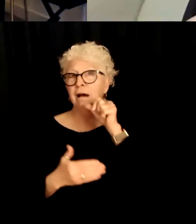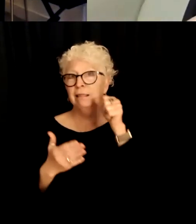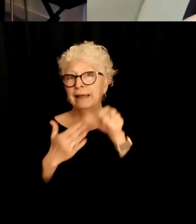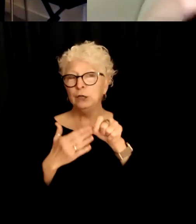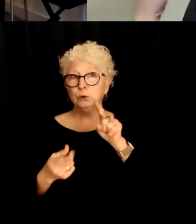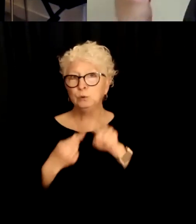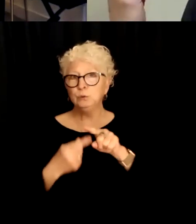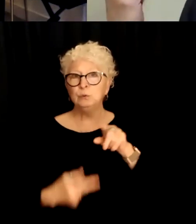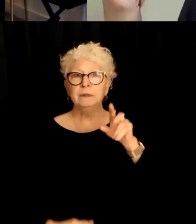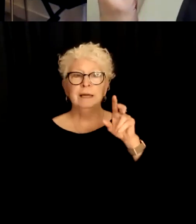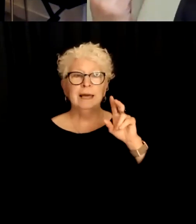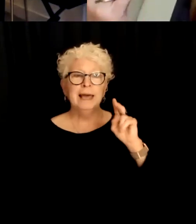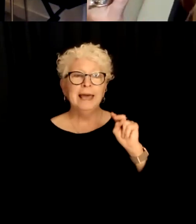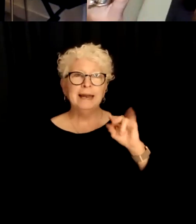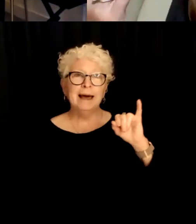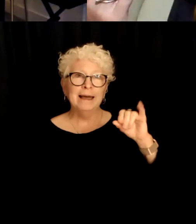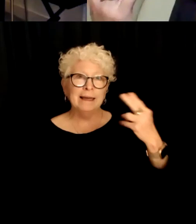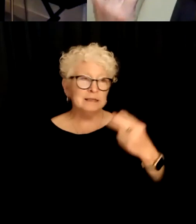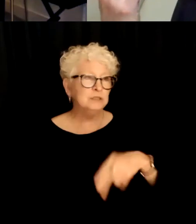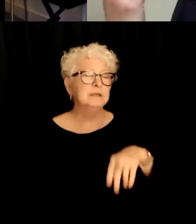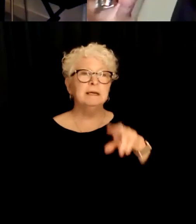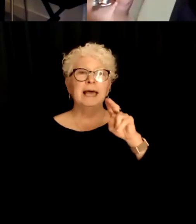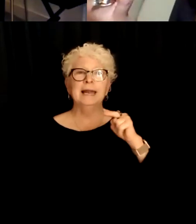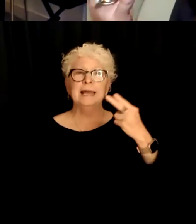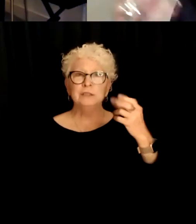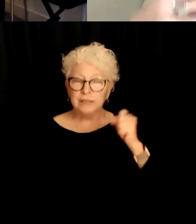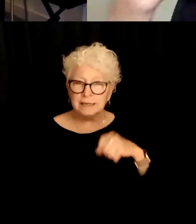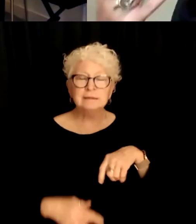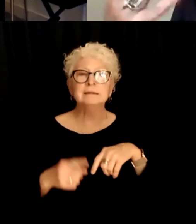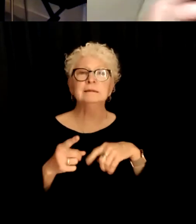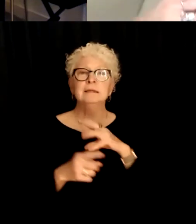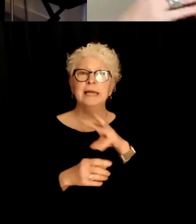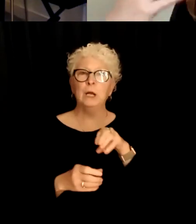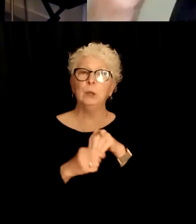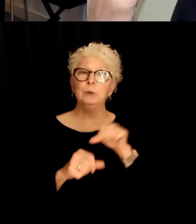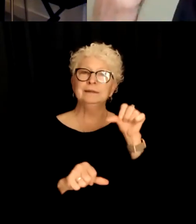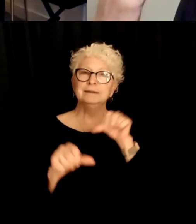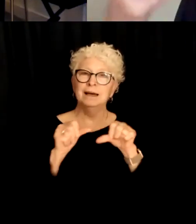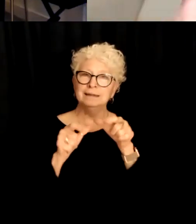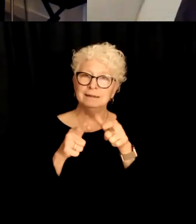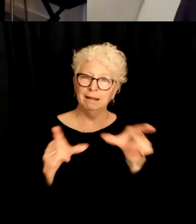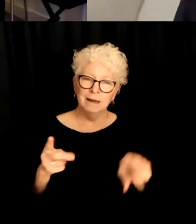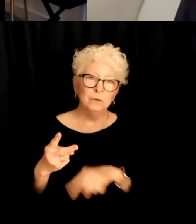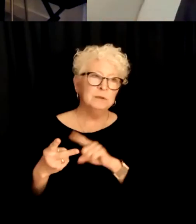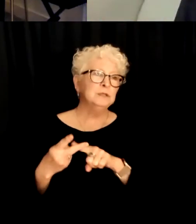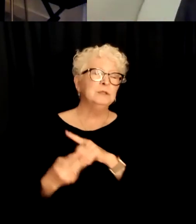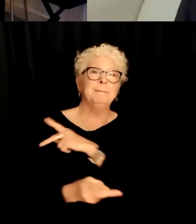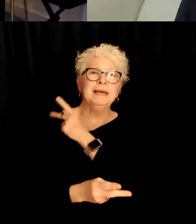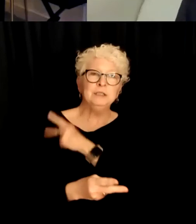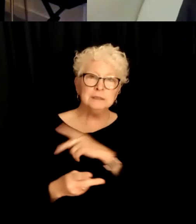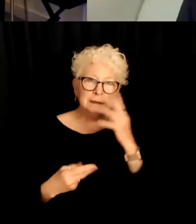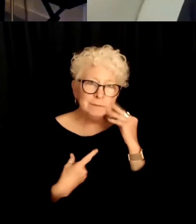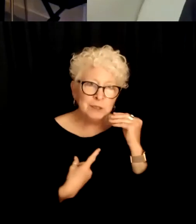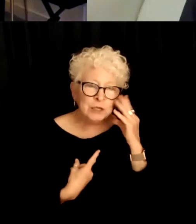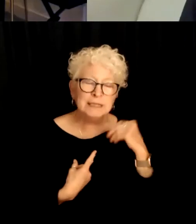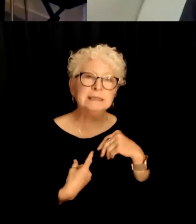to remember to write artists and social sciences into it as well, right? And patients, and to make sure that